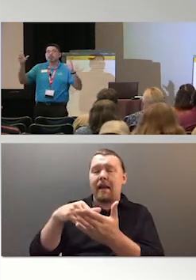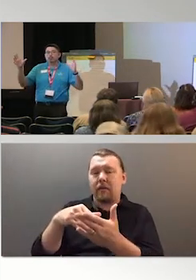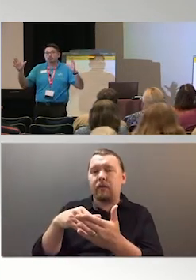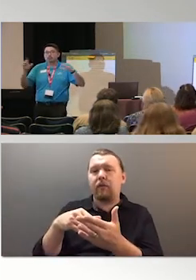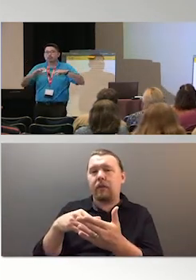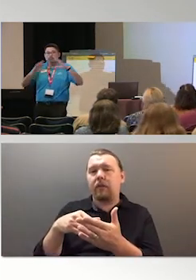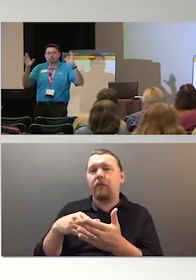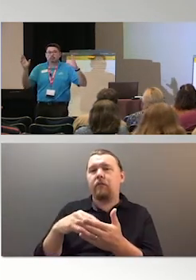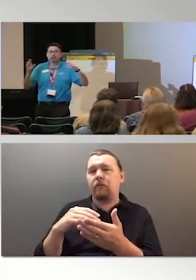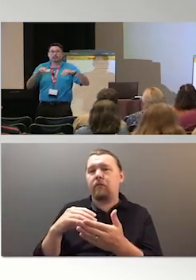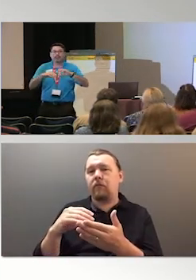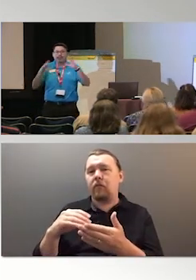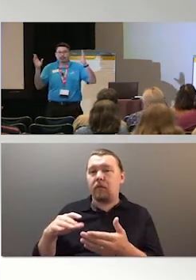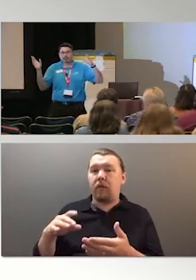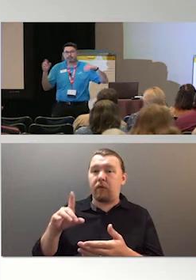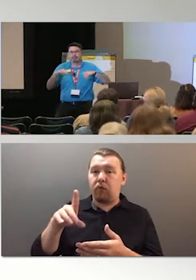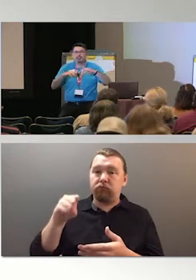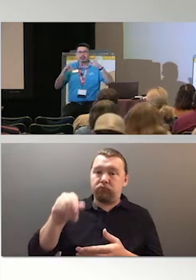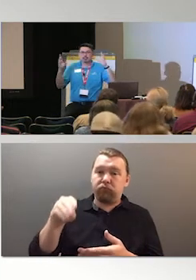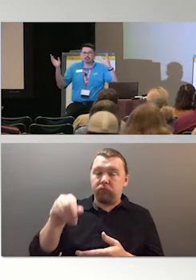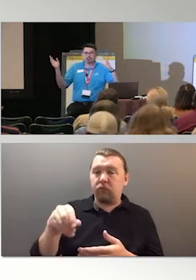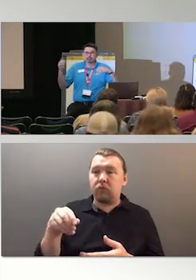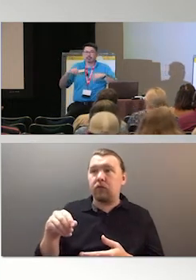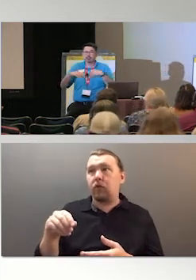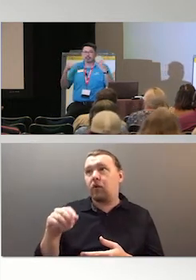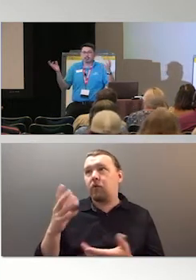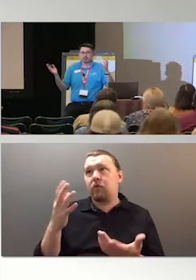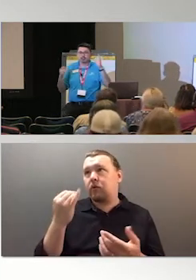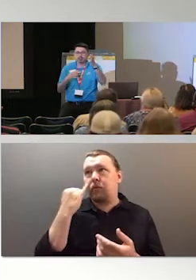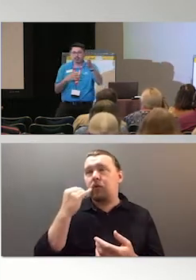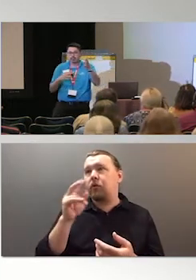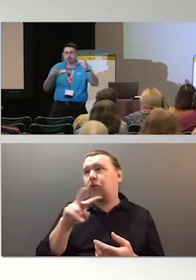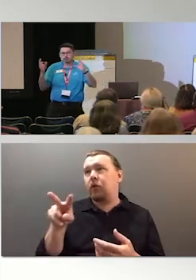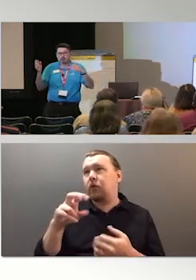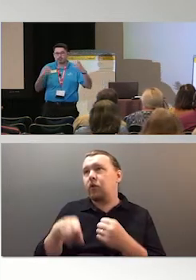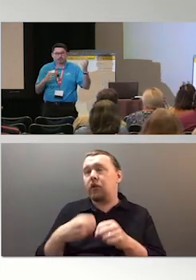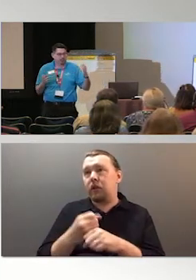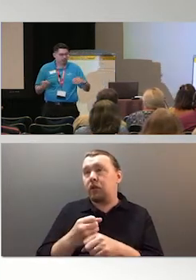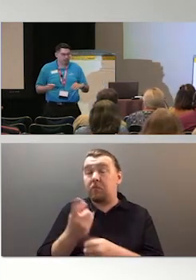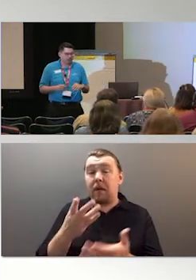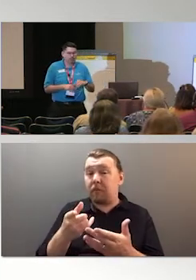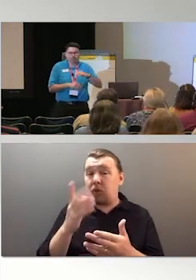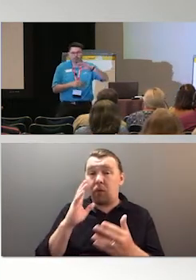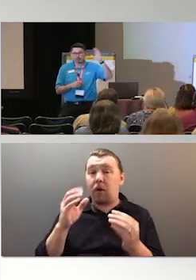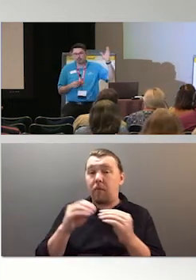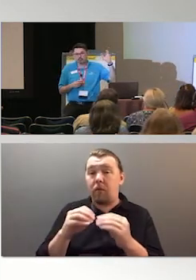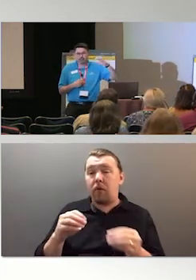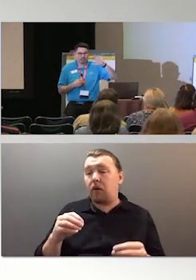So do the math, $15,000 a year, 22 years, let's talk, and maybe you want to contribute more than $418,000, we can